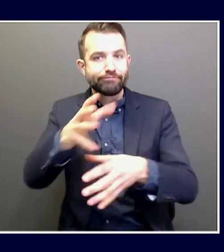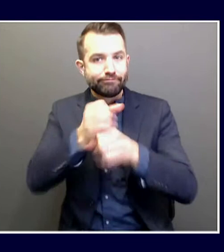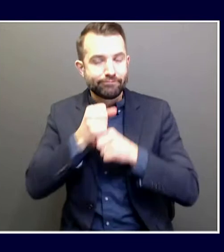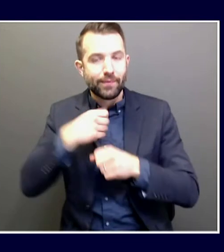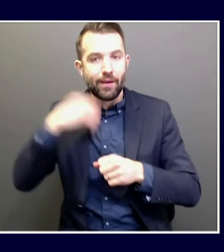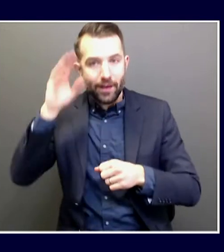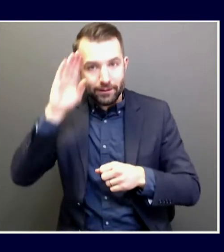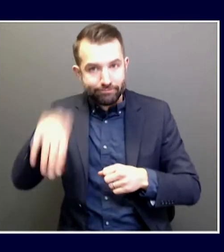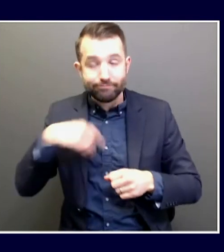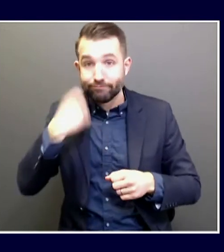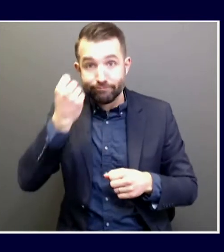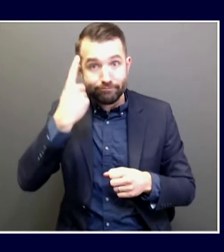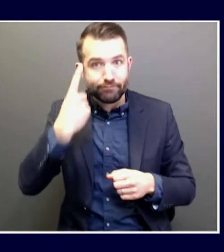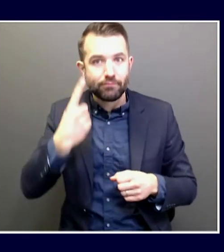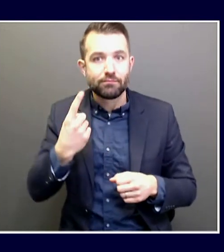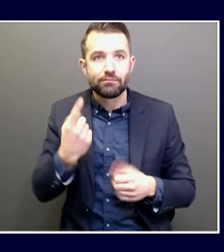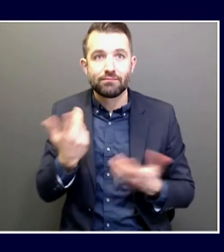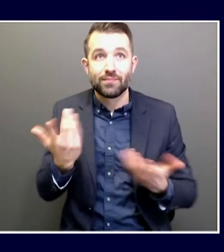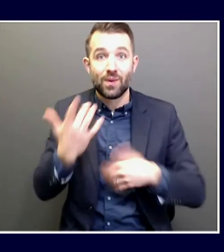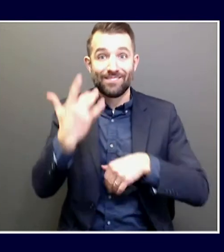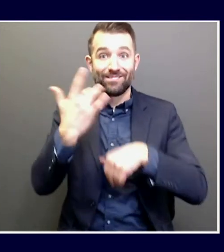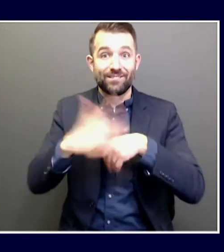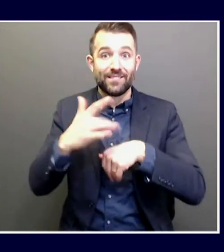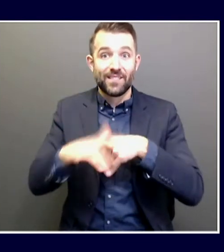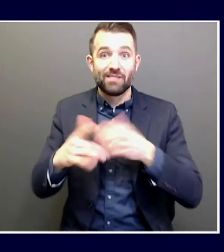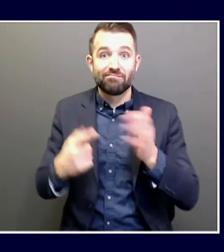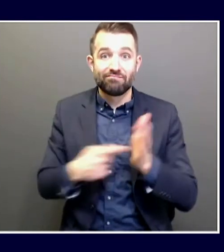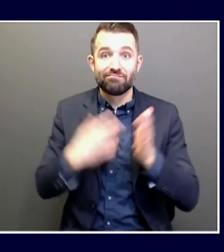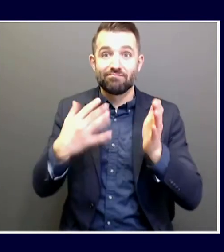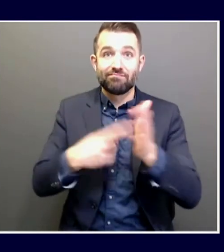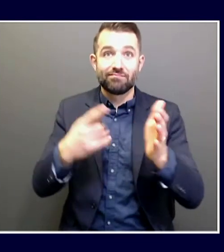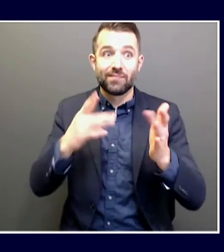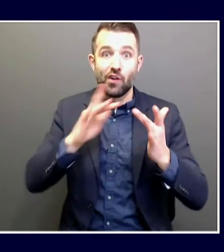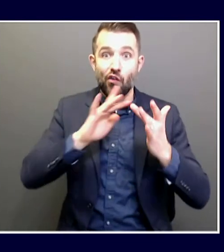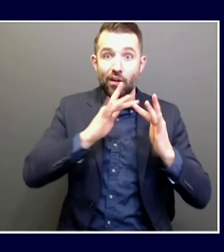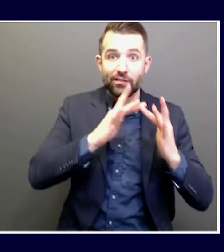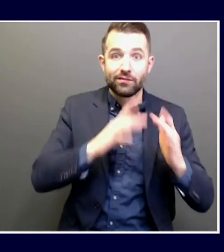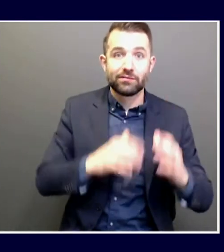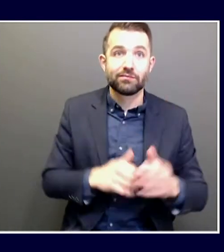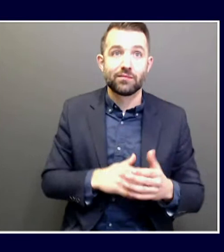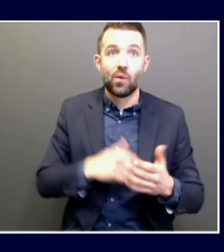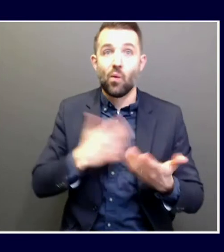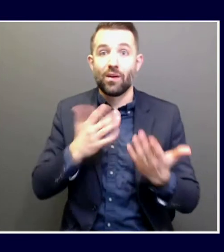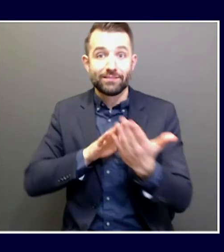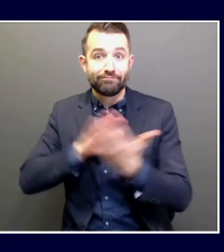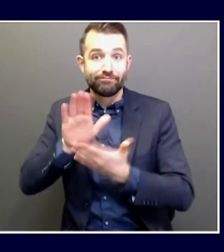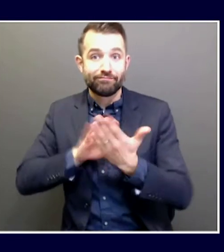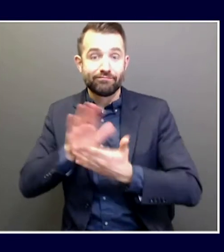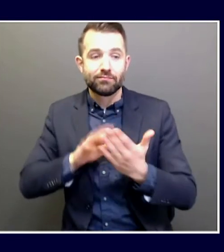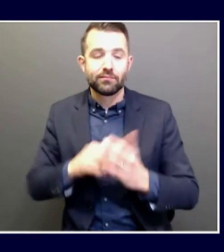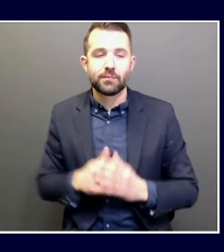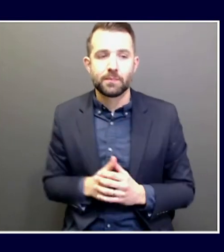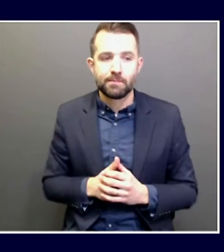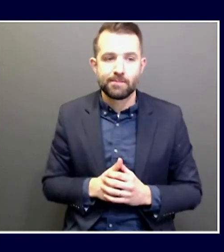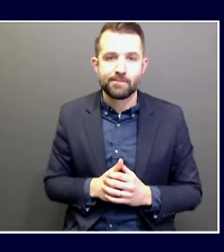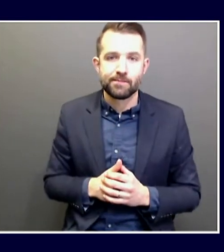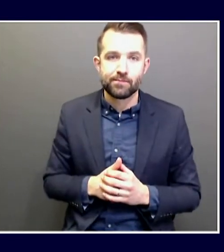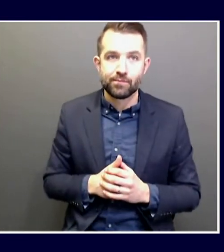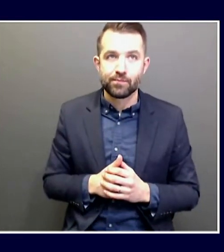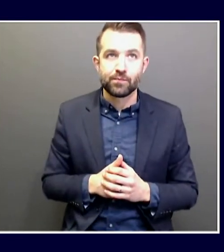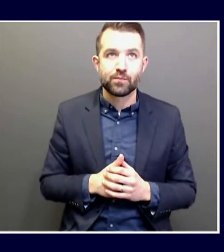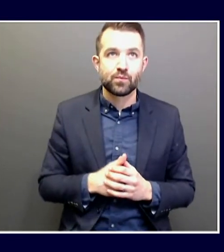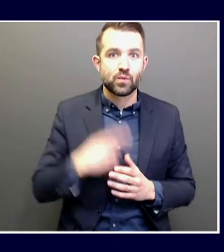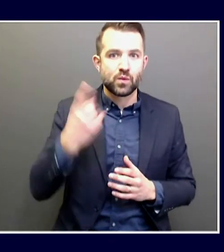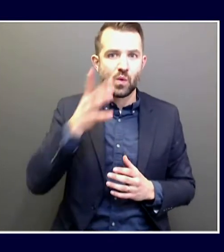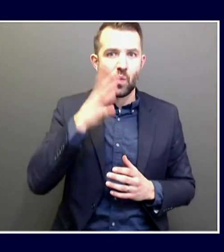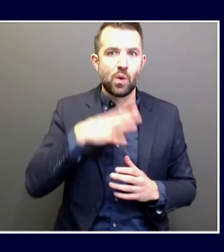are available from time to time online as well as in person. No, we did speak to a woman who needed a negative test to be able to